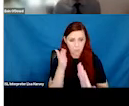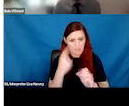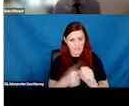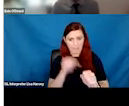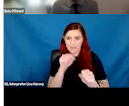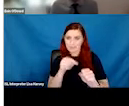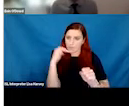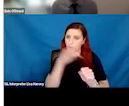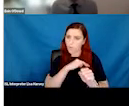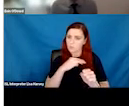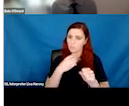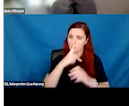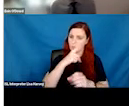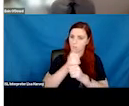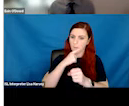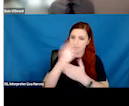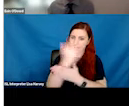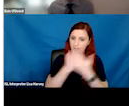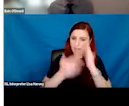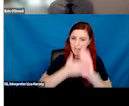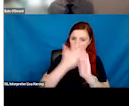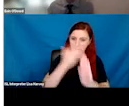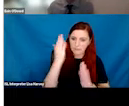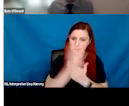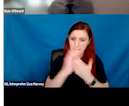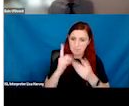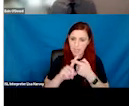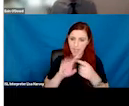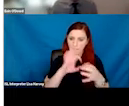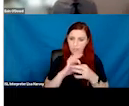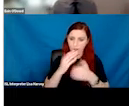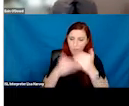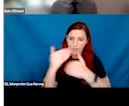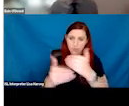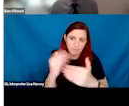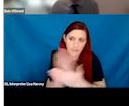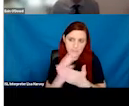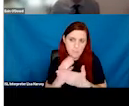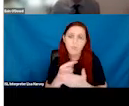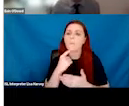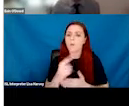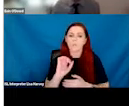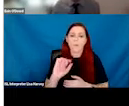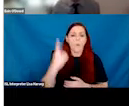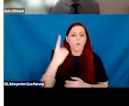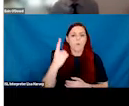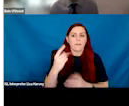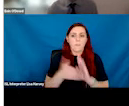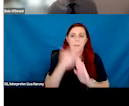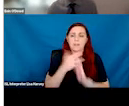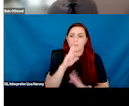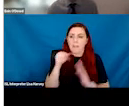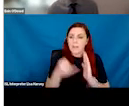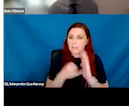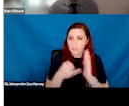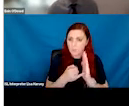move from the design and build phase through to the operation and use phase. But it's only the matters of the building regulations which